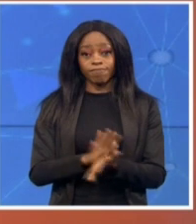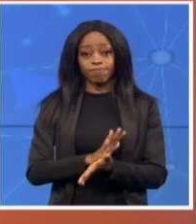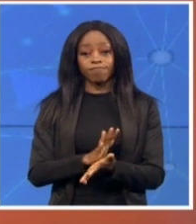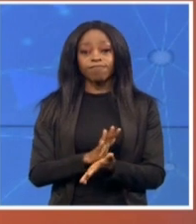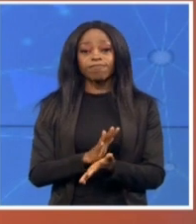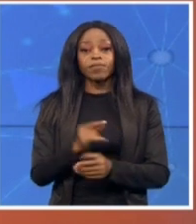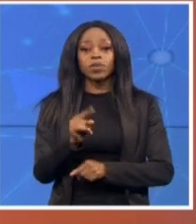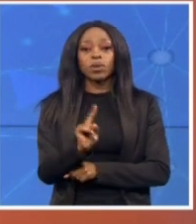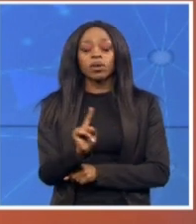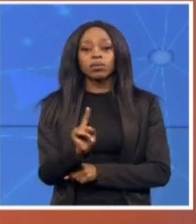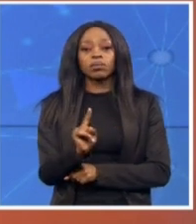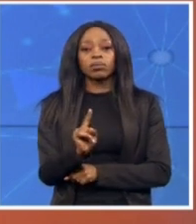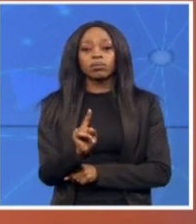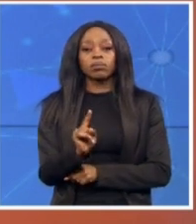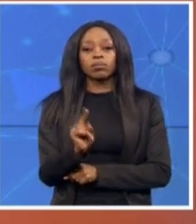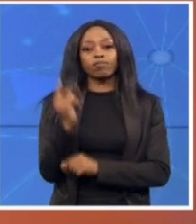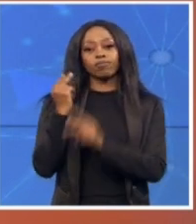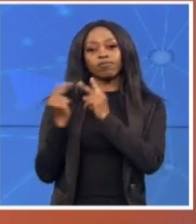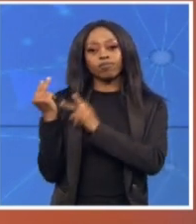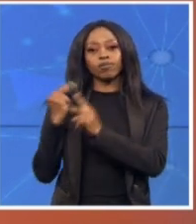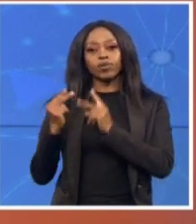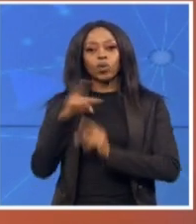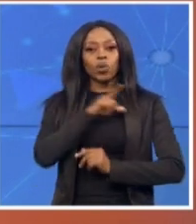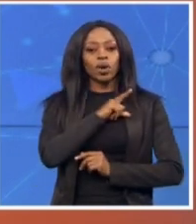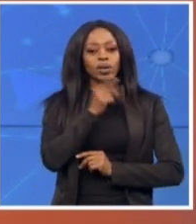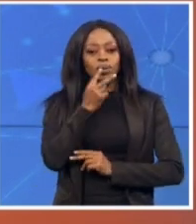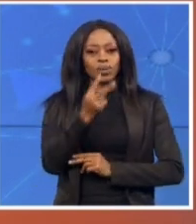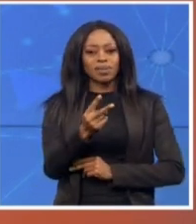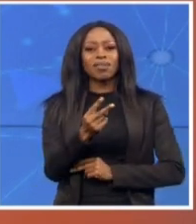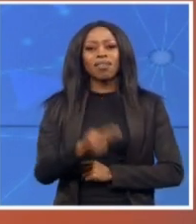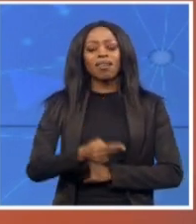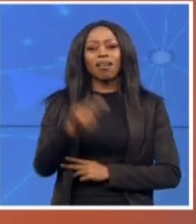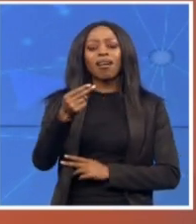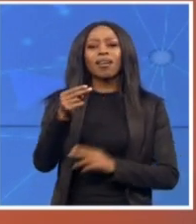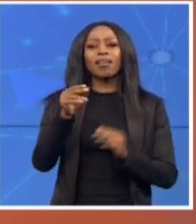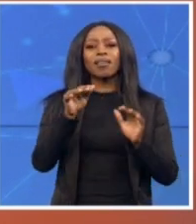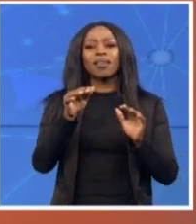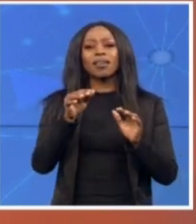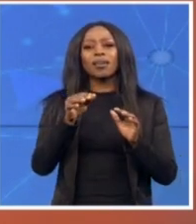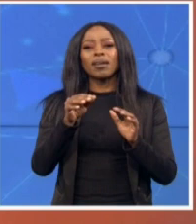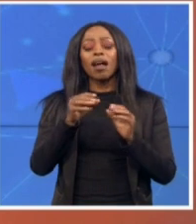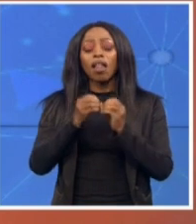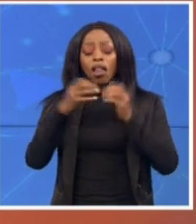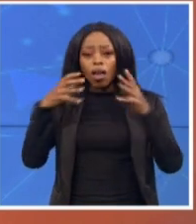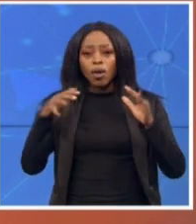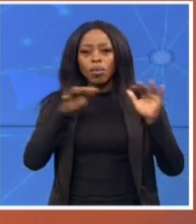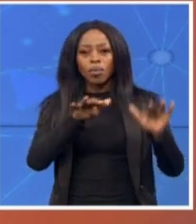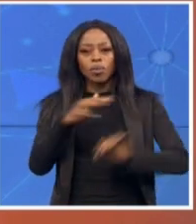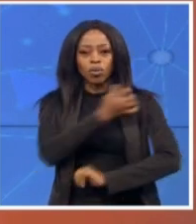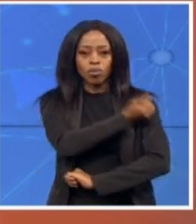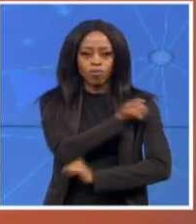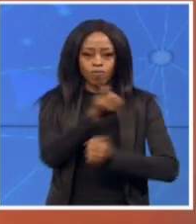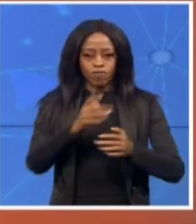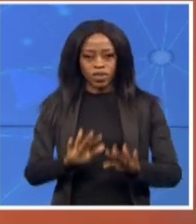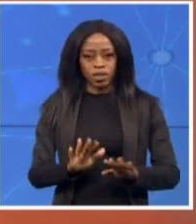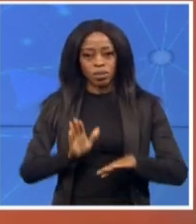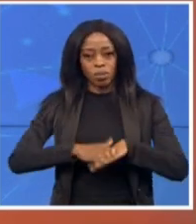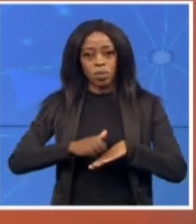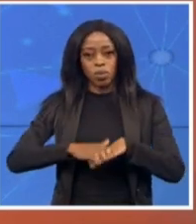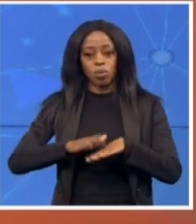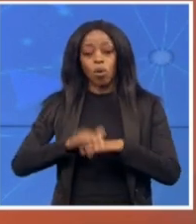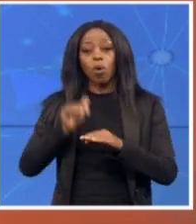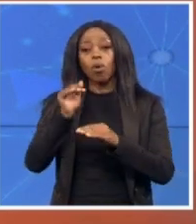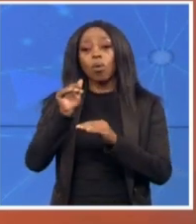that there has got a high number of the people that are vaccinated, specifically the over 60s. And when you zoom in the over